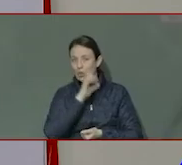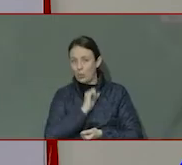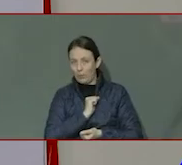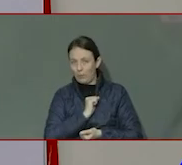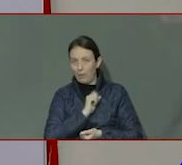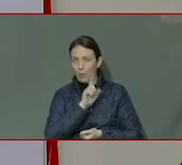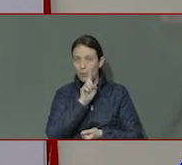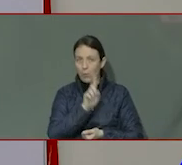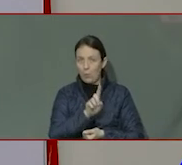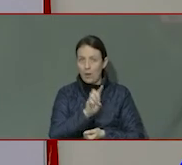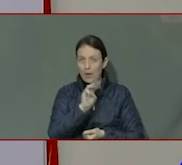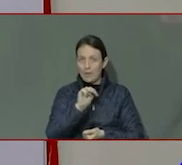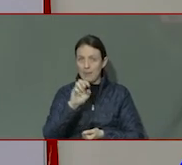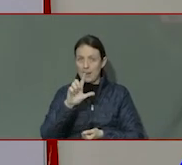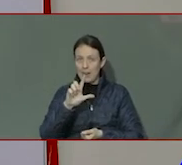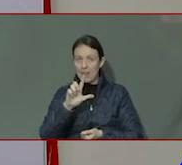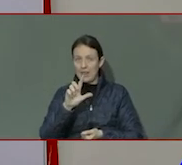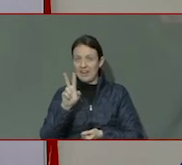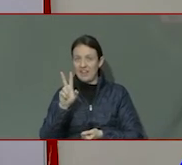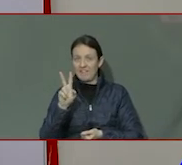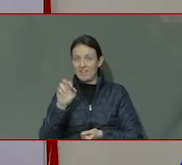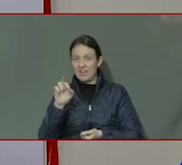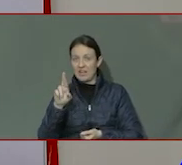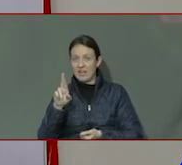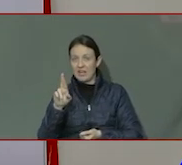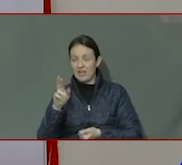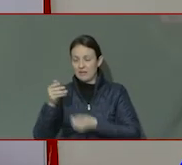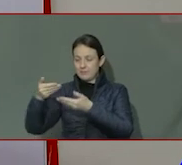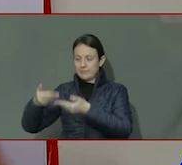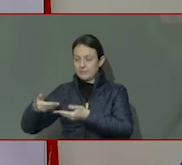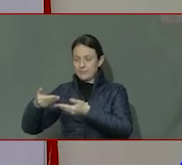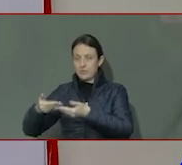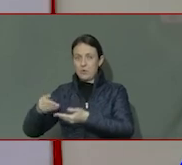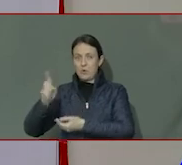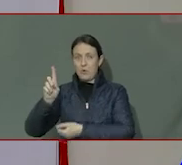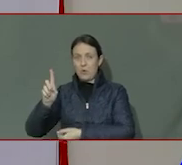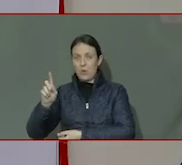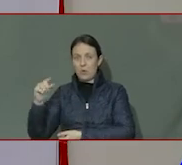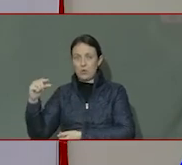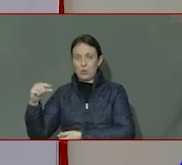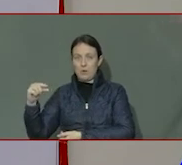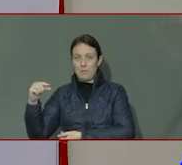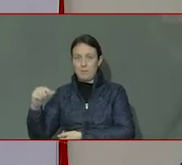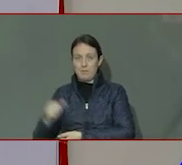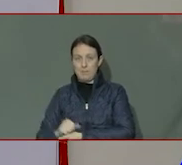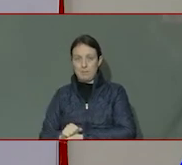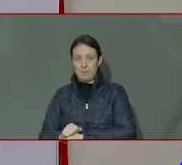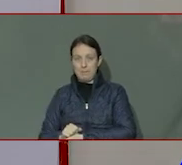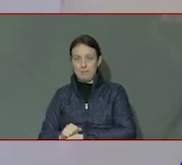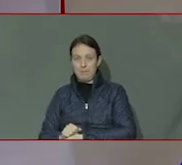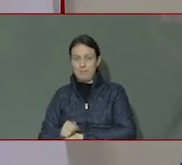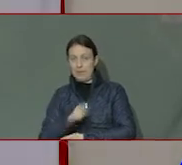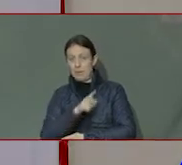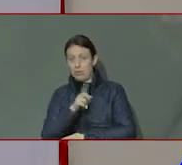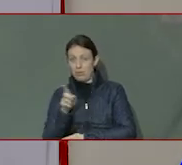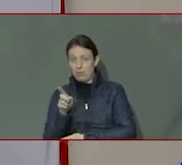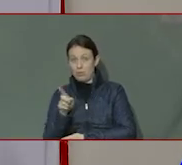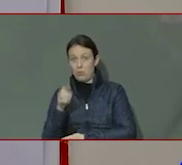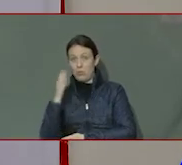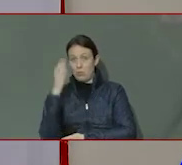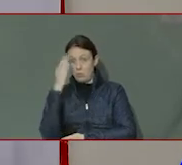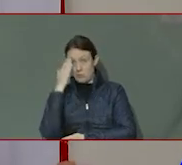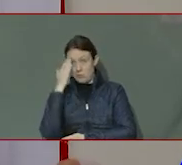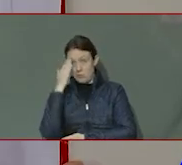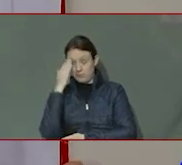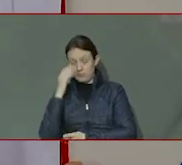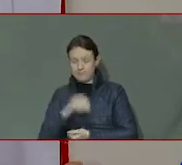milliliters of vinegar has a mass of 1 gram. Now, because they told us right in the beginning that